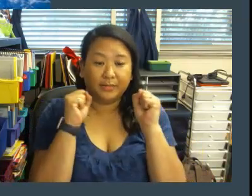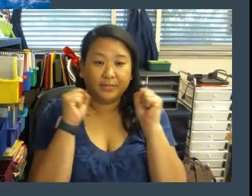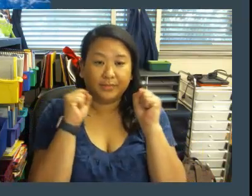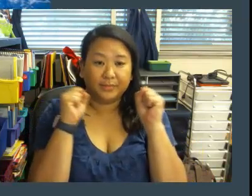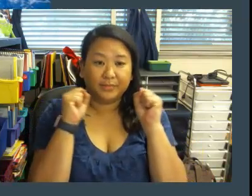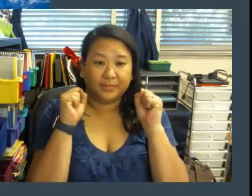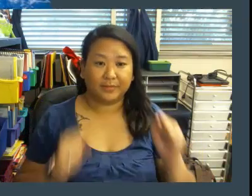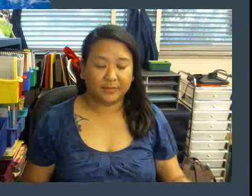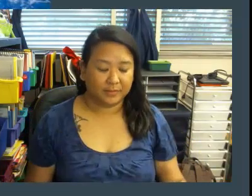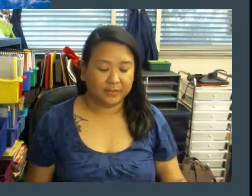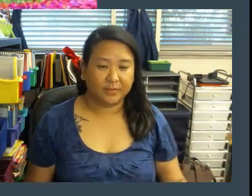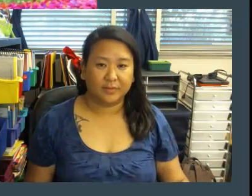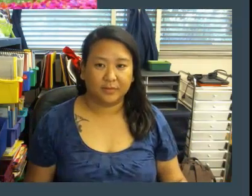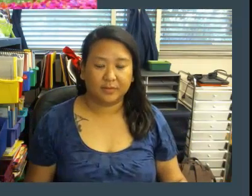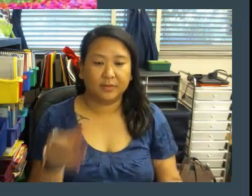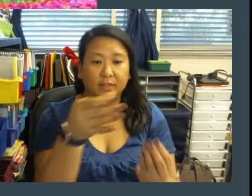Winter.